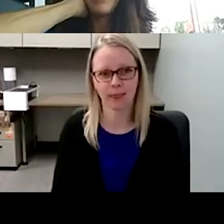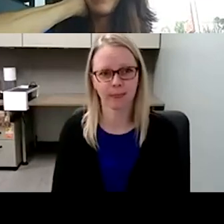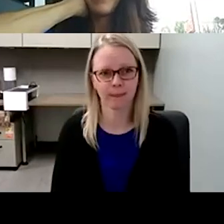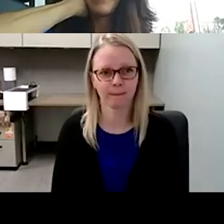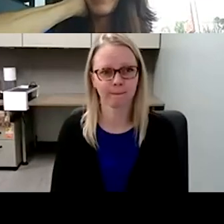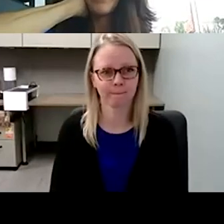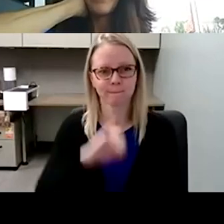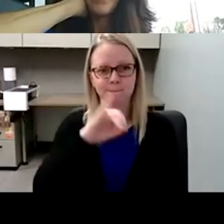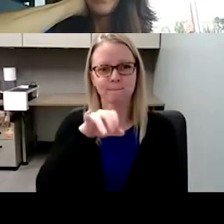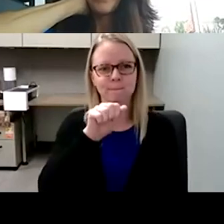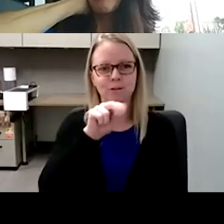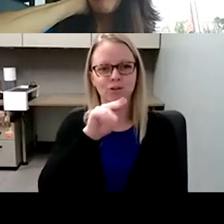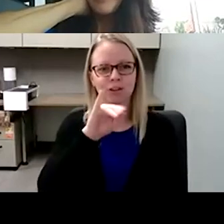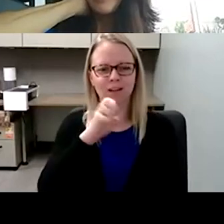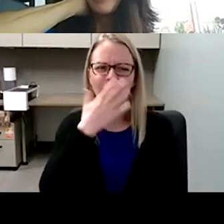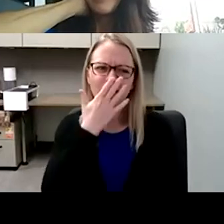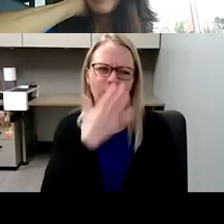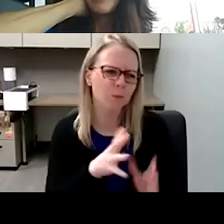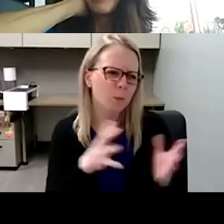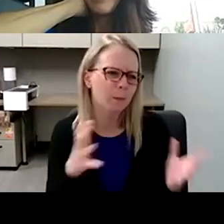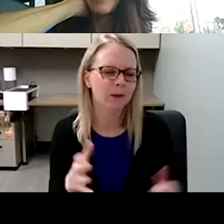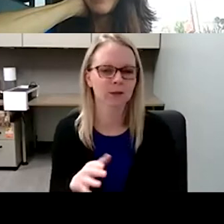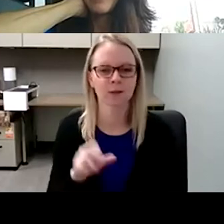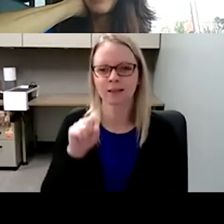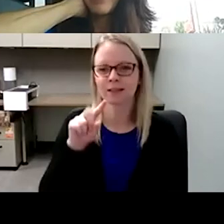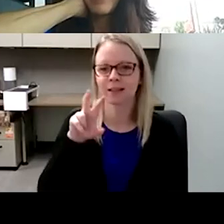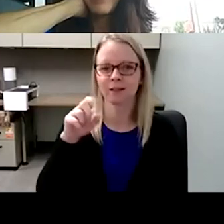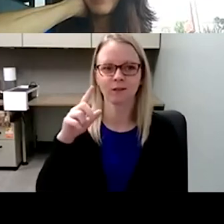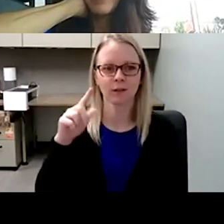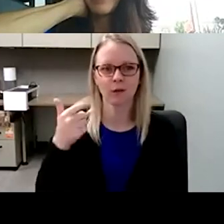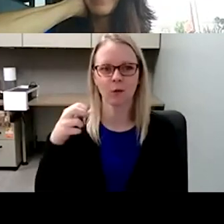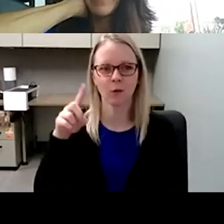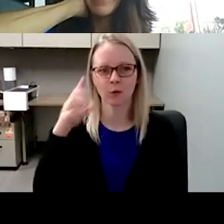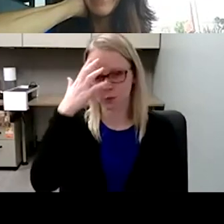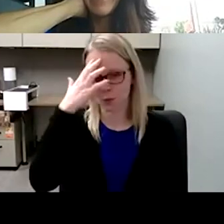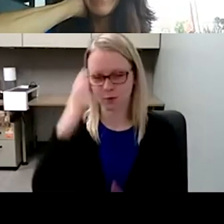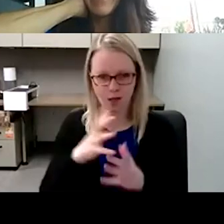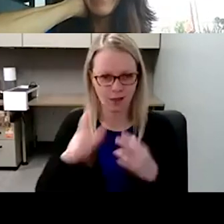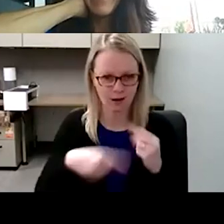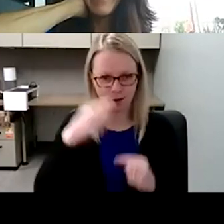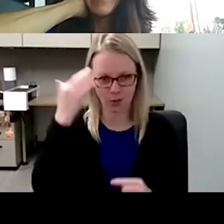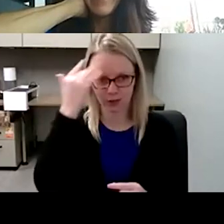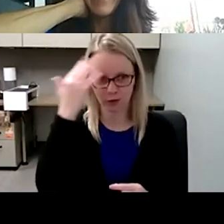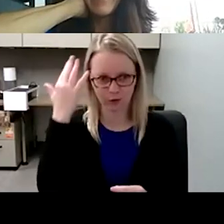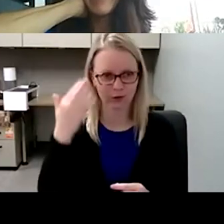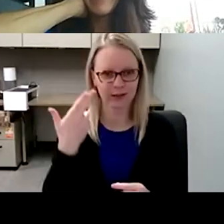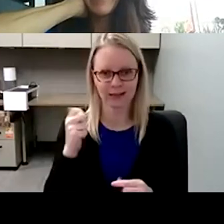Jeannie, that was wonderful. Thank you. Stephen Gold knows a lot about game theory. He gamed his way into being interim chair of the department while I'm over